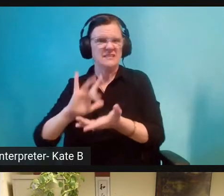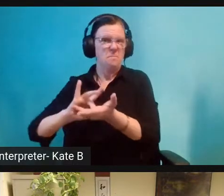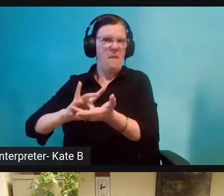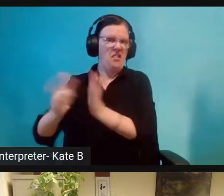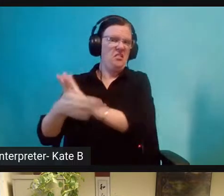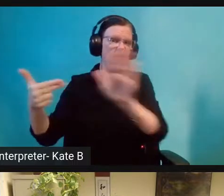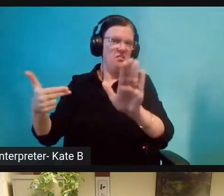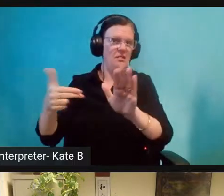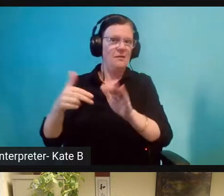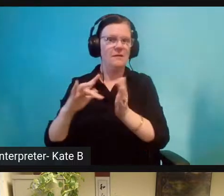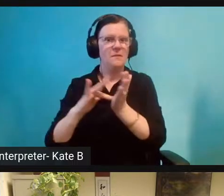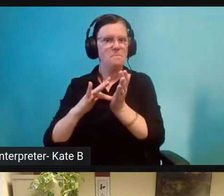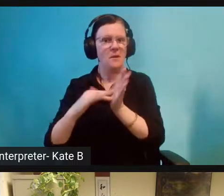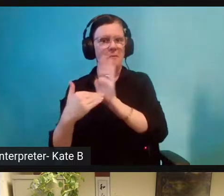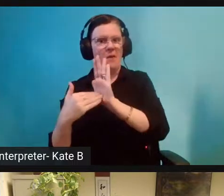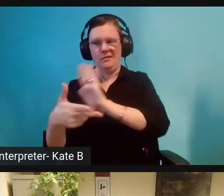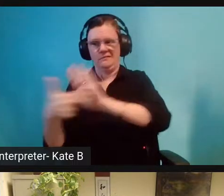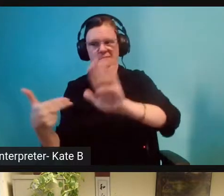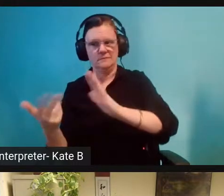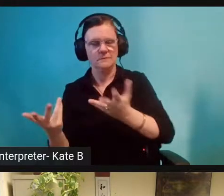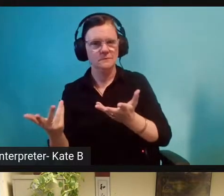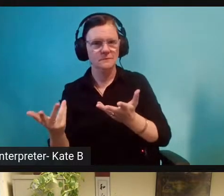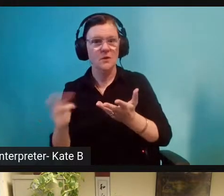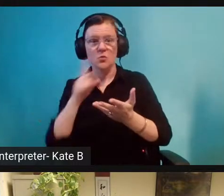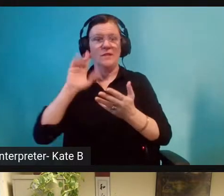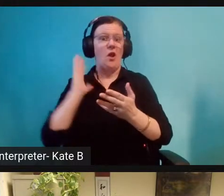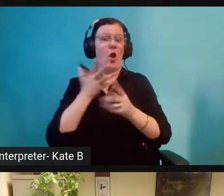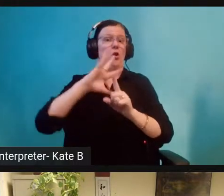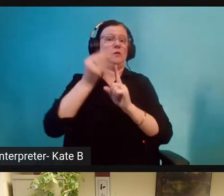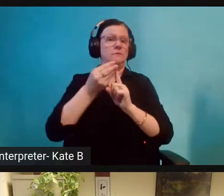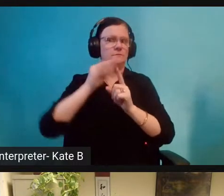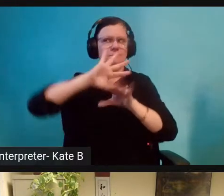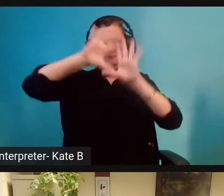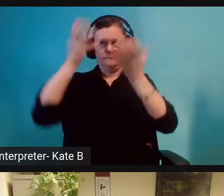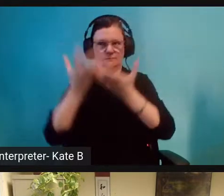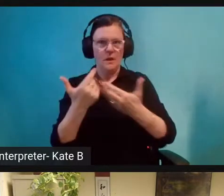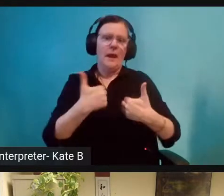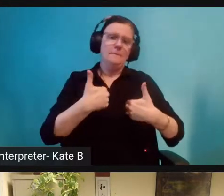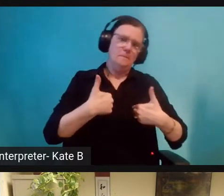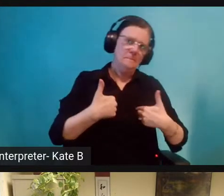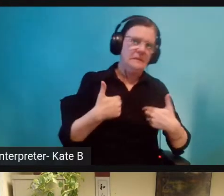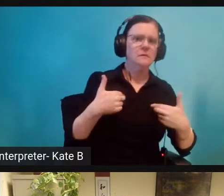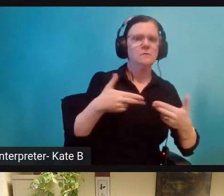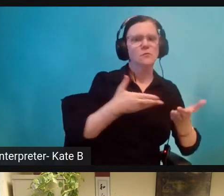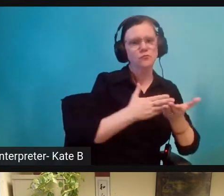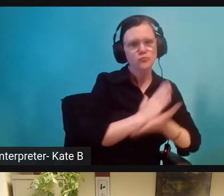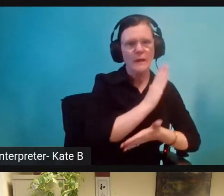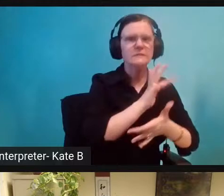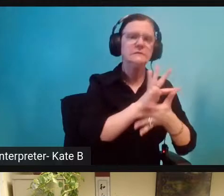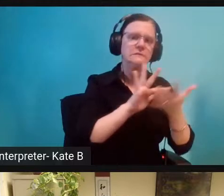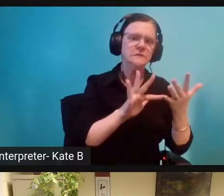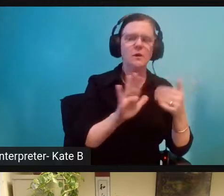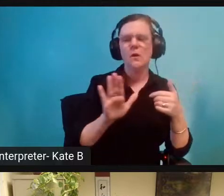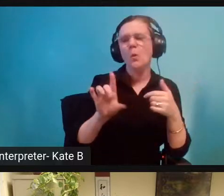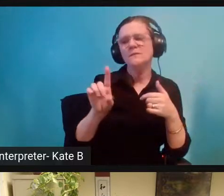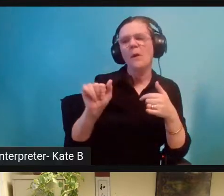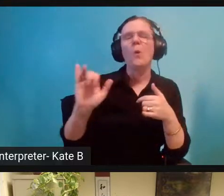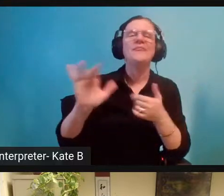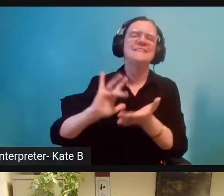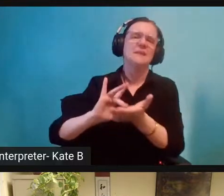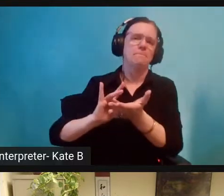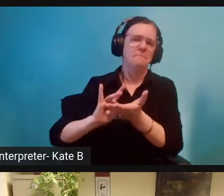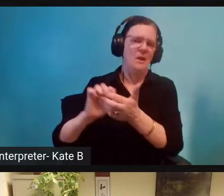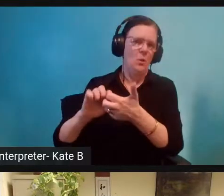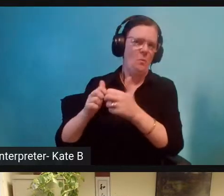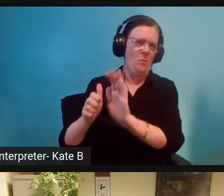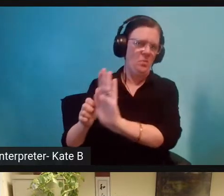through society. The perspective of the people working in rights, like me, and human rights and feminism, saw disability as a medical